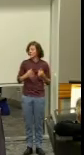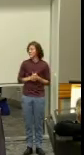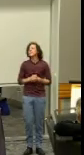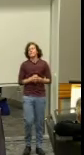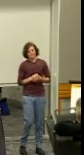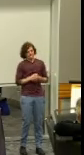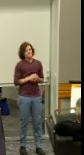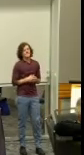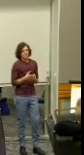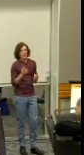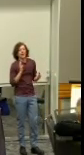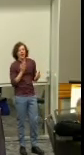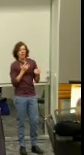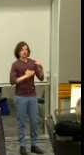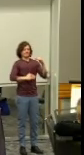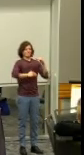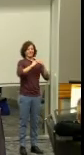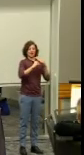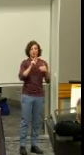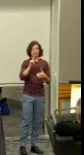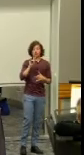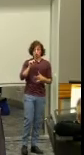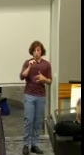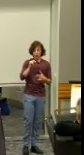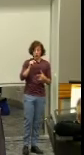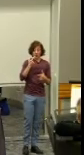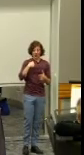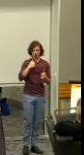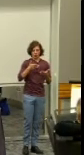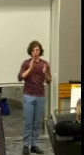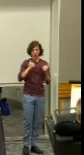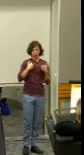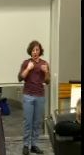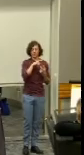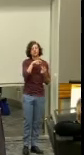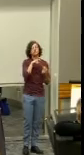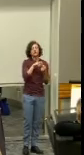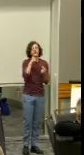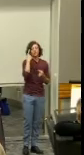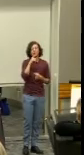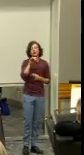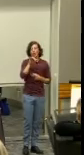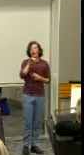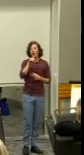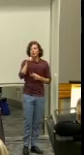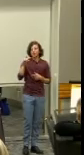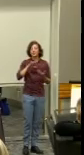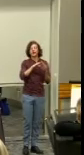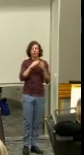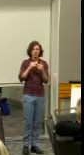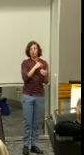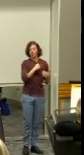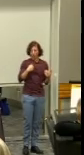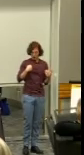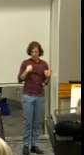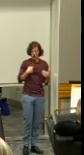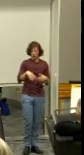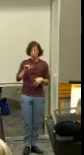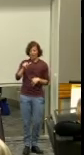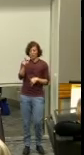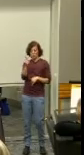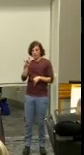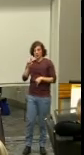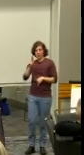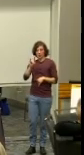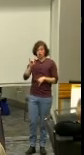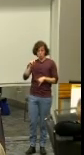maximum number of units that we could have that were specifically for IDD community members, and so within that 28 unit, 5 is the maximum that we could have. So